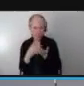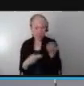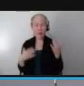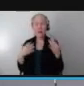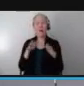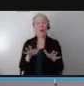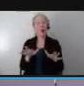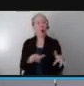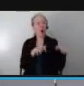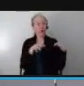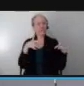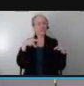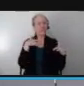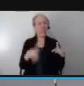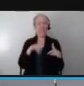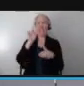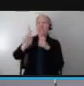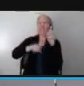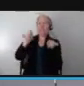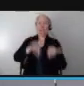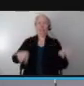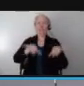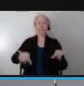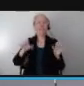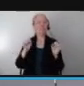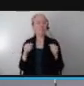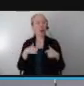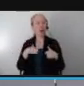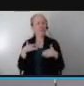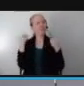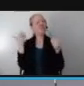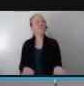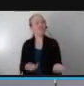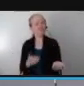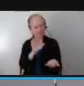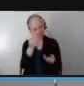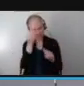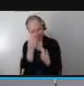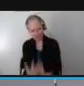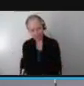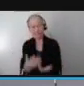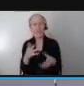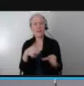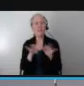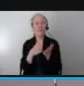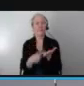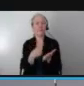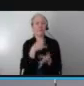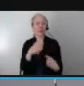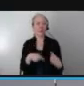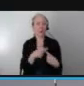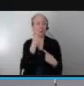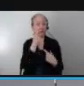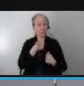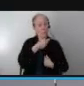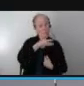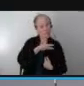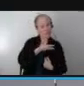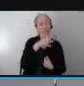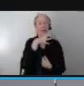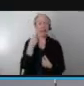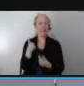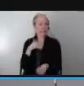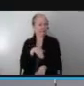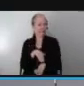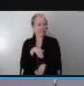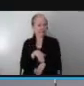focuses on some of these things. And so I think it's important to talk about not only as a woman, but also as a practicing physician,